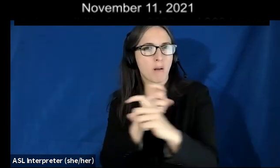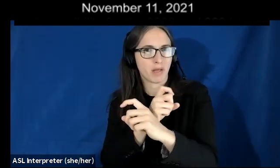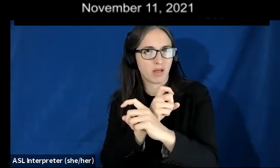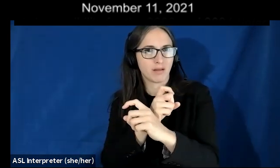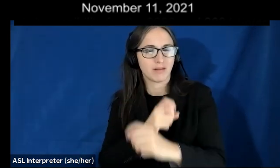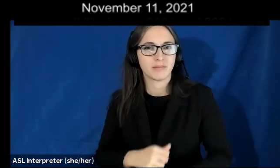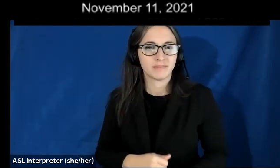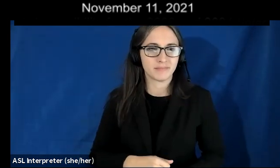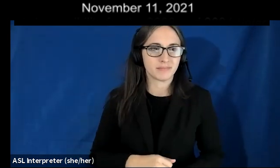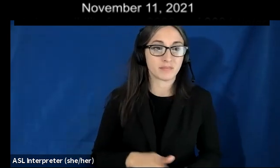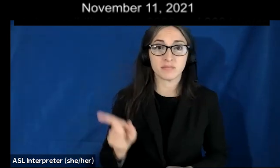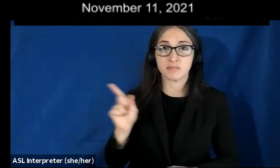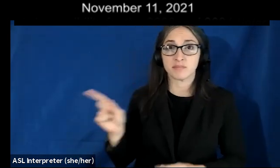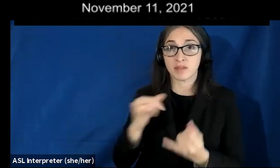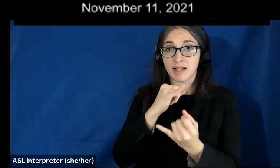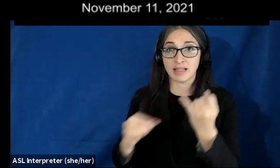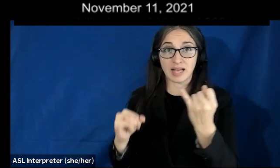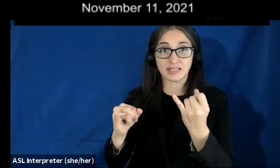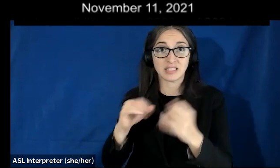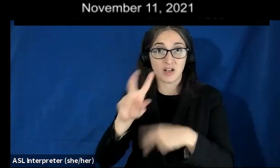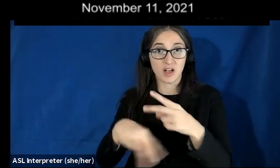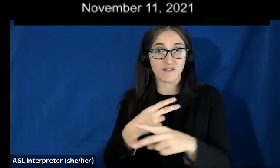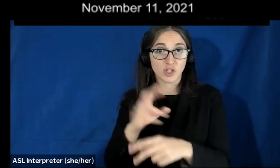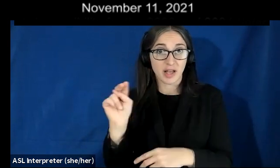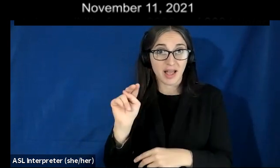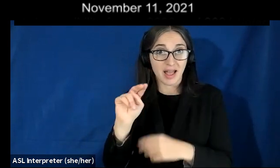has more geometric shapes in its